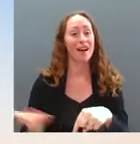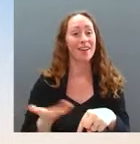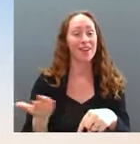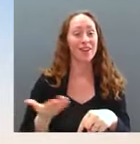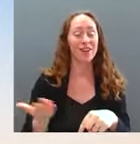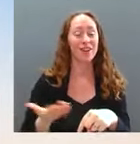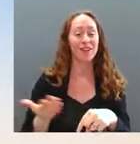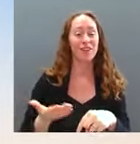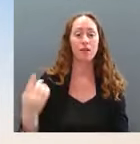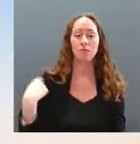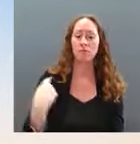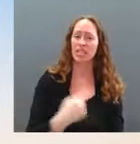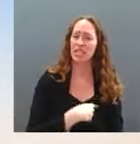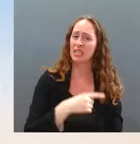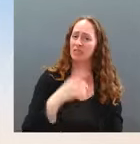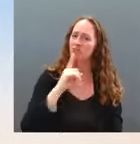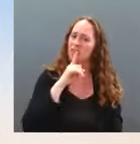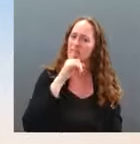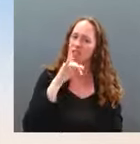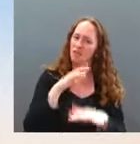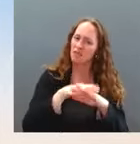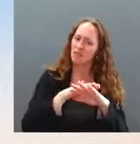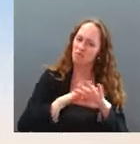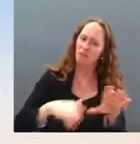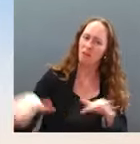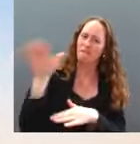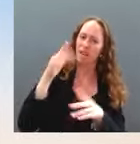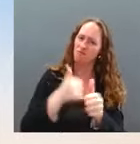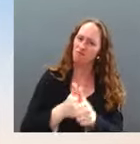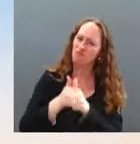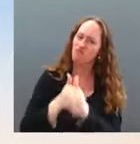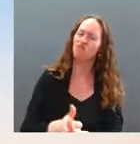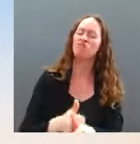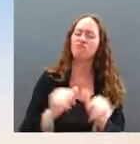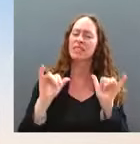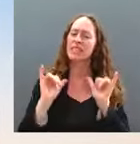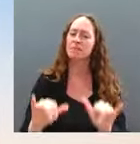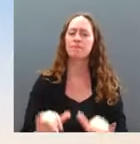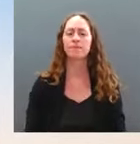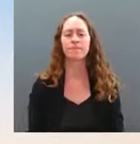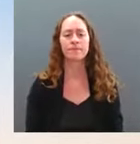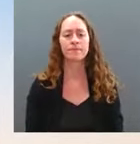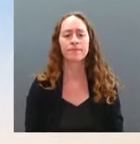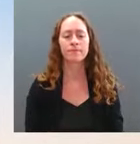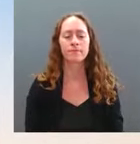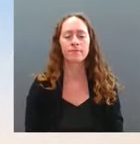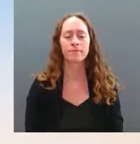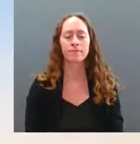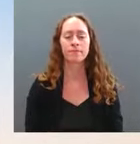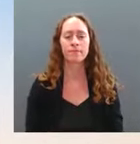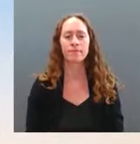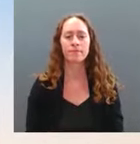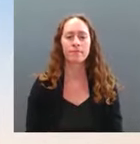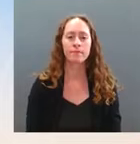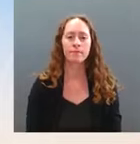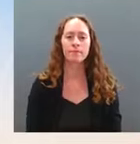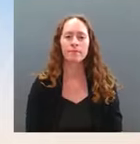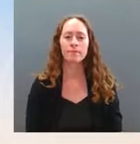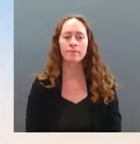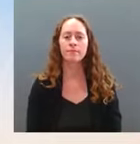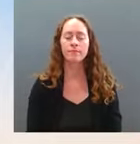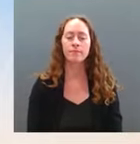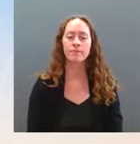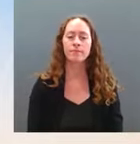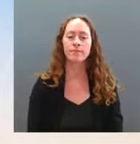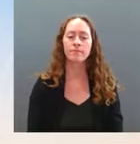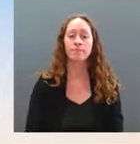that we also put out a plan just a month ago that made clear that, well, COVID-19 will continue to be with